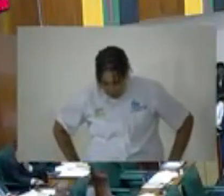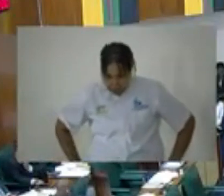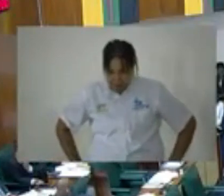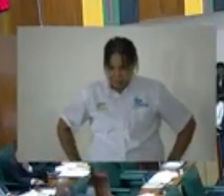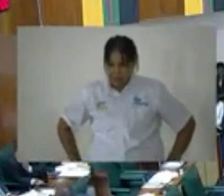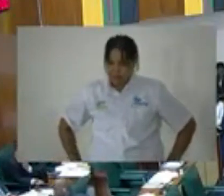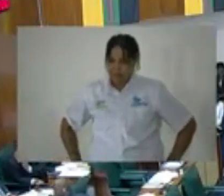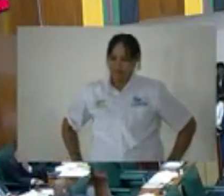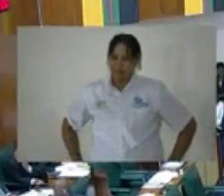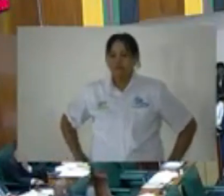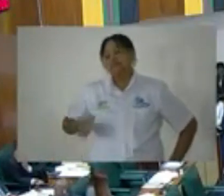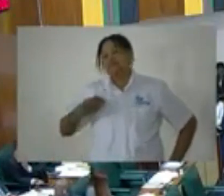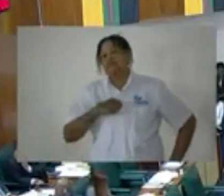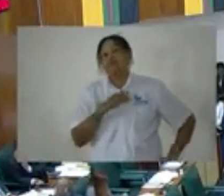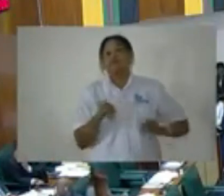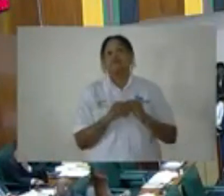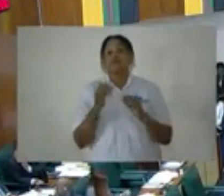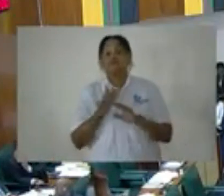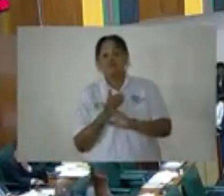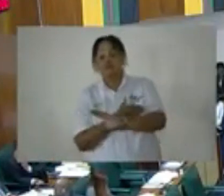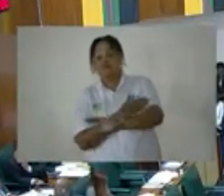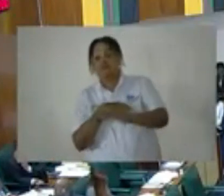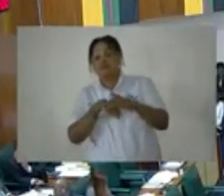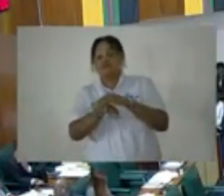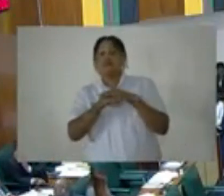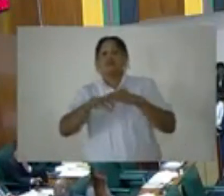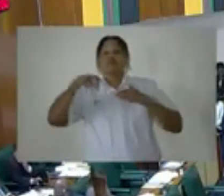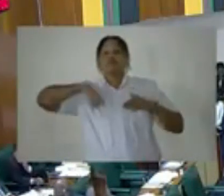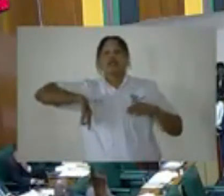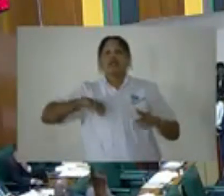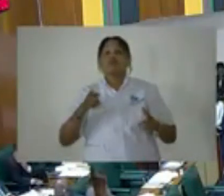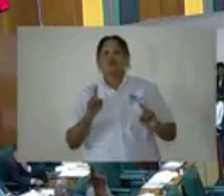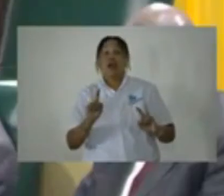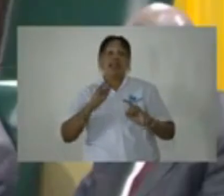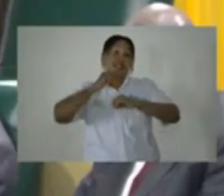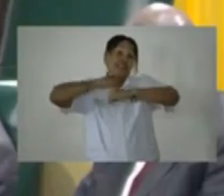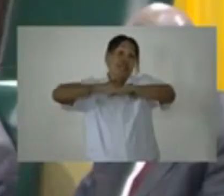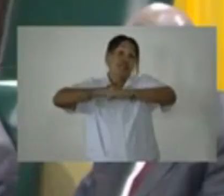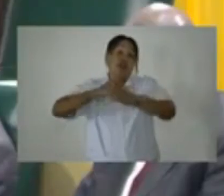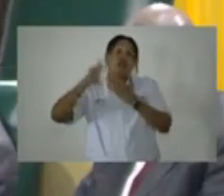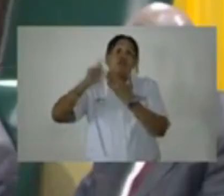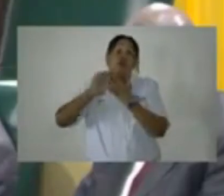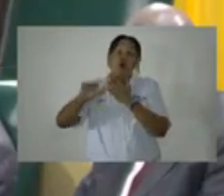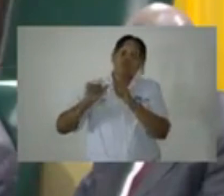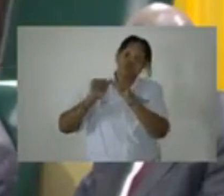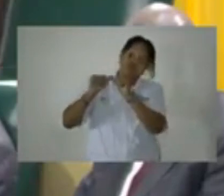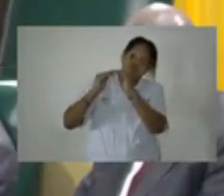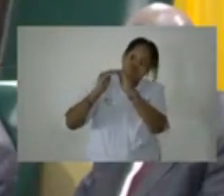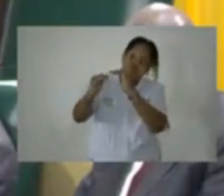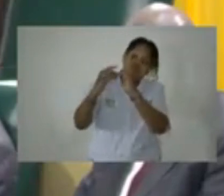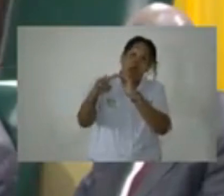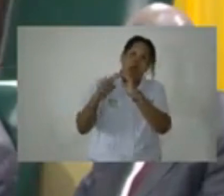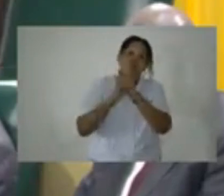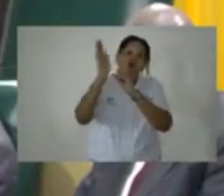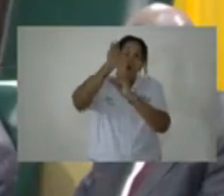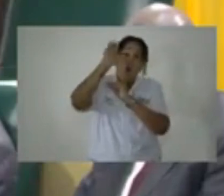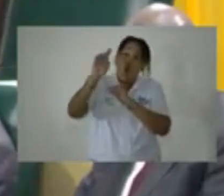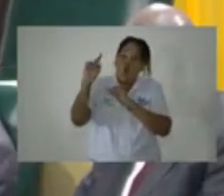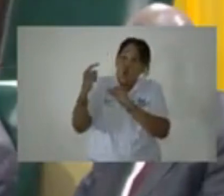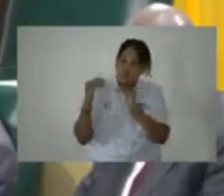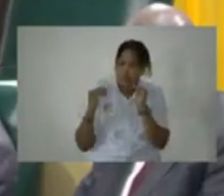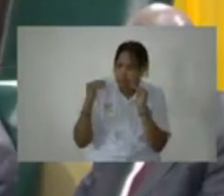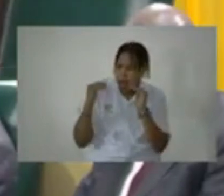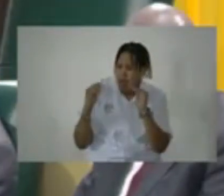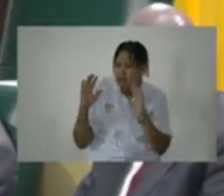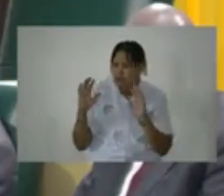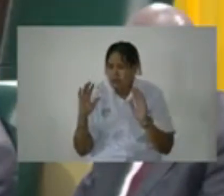And we are also improving access to benefits while safeguarding the program's sustainability, always balancing,